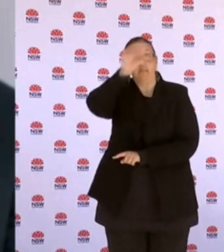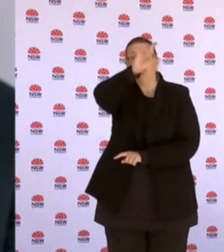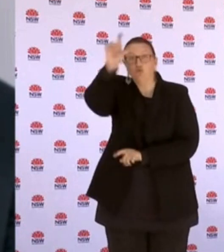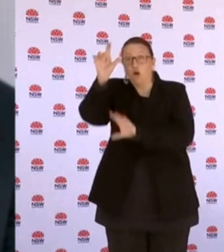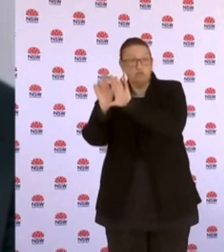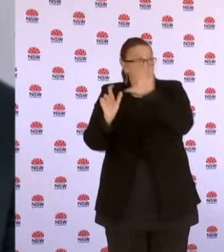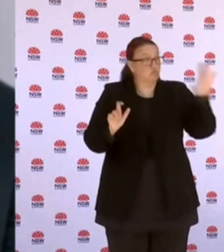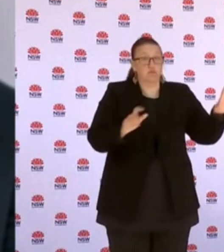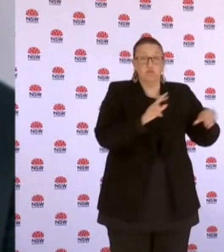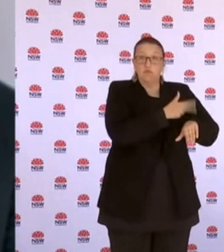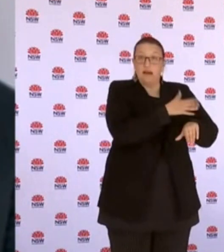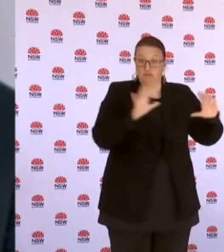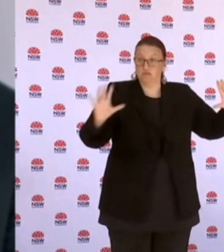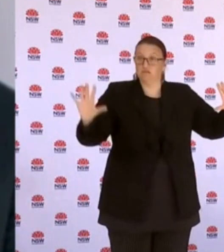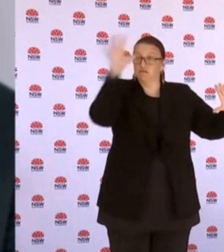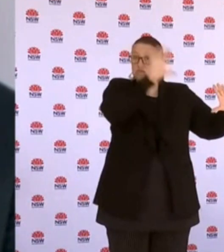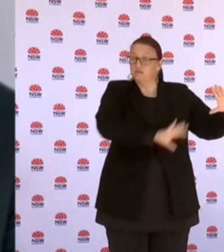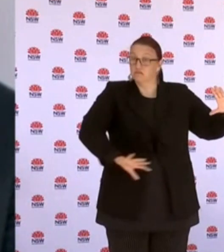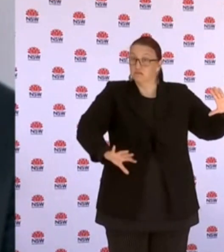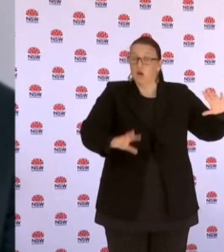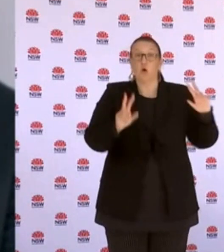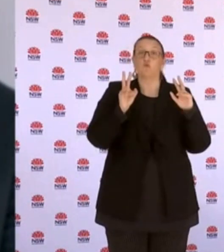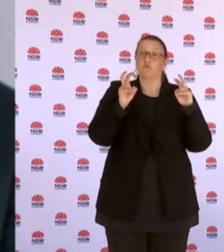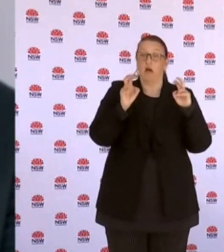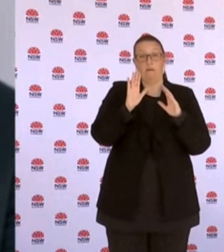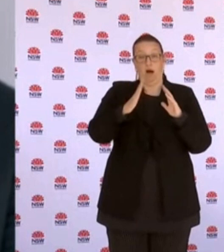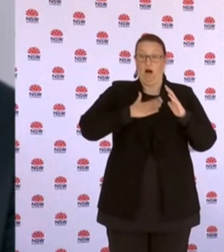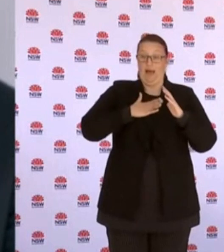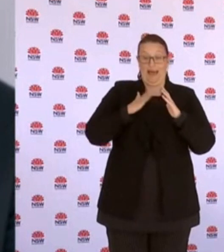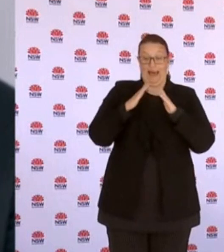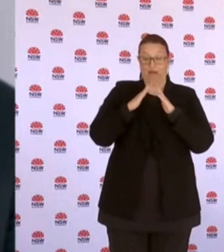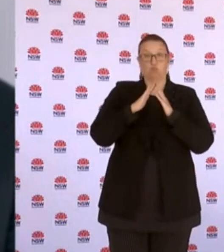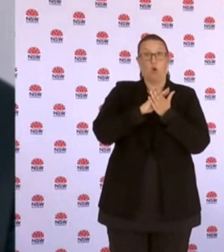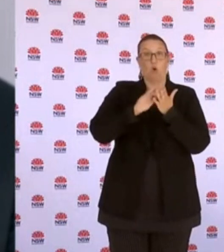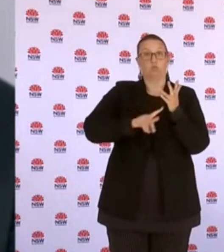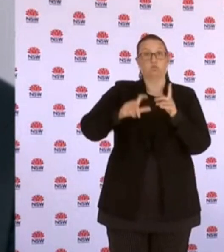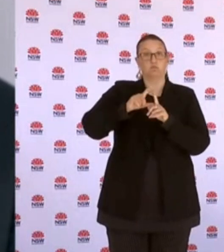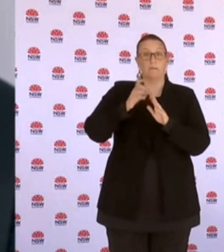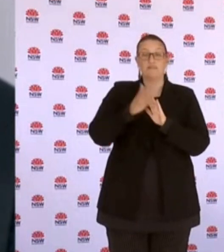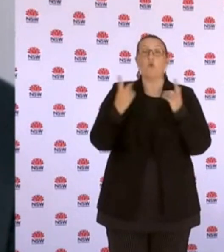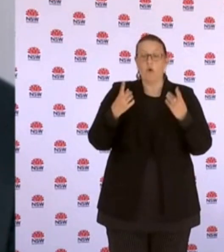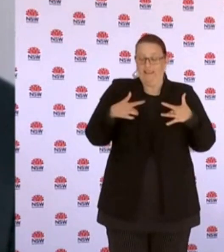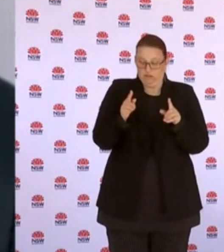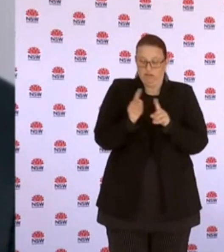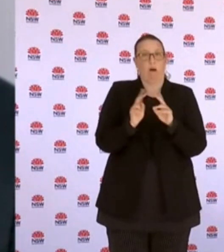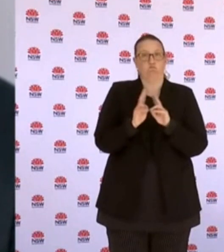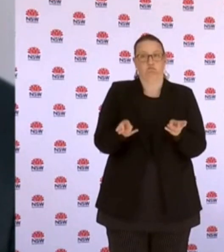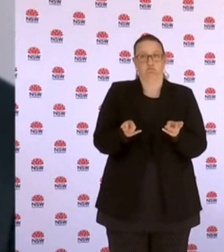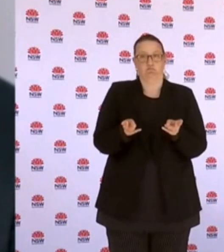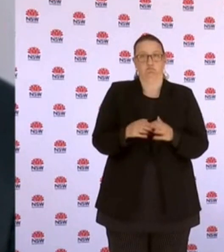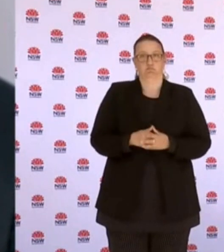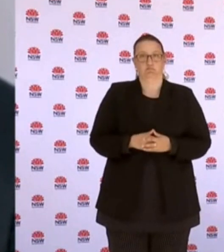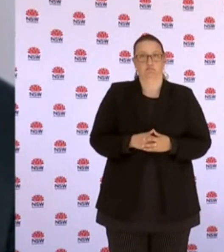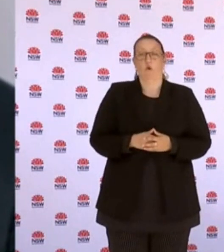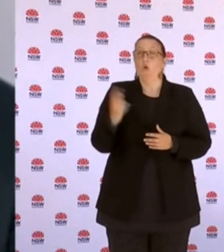usually reside there. So even though you might have extended family, that is not your household for the purposes of controlling COVID.